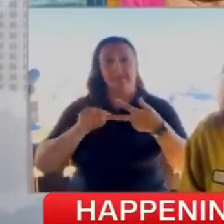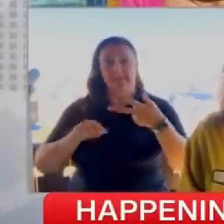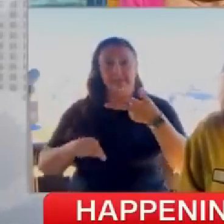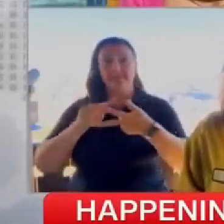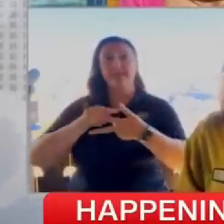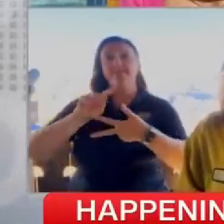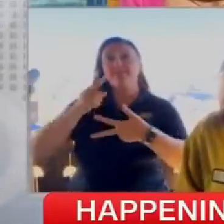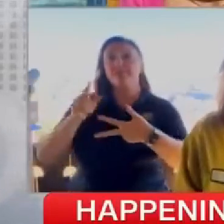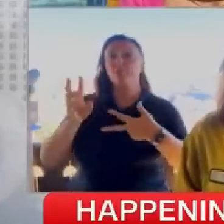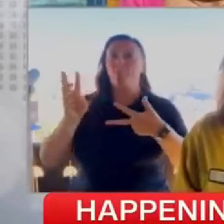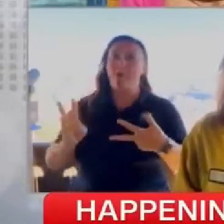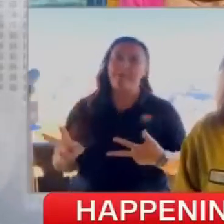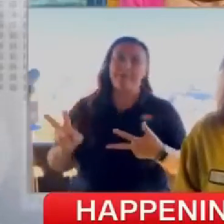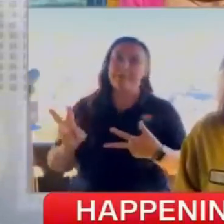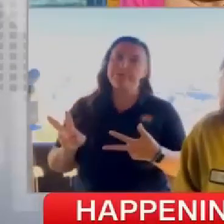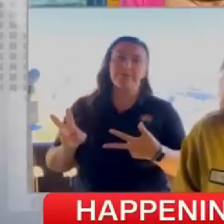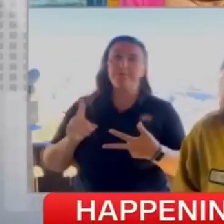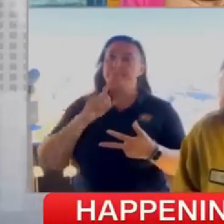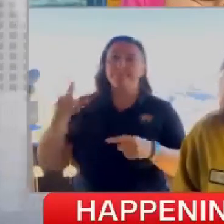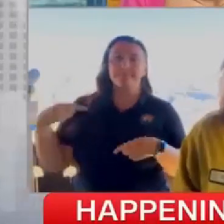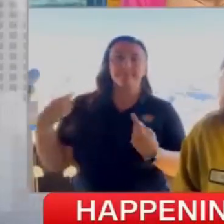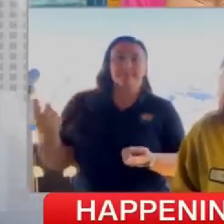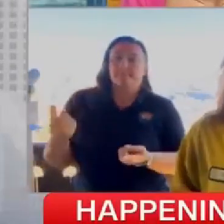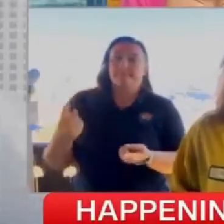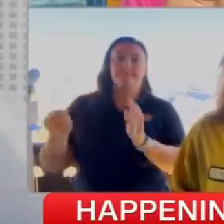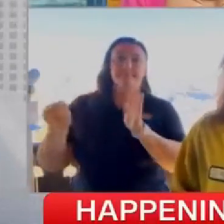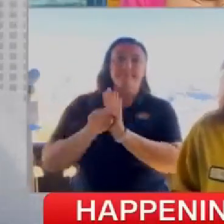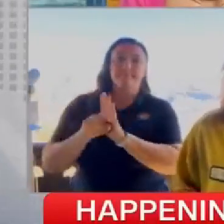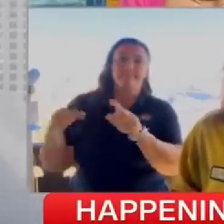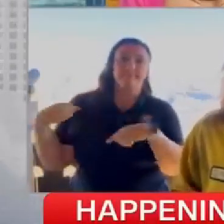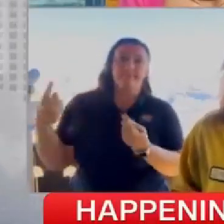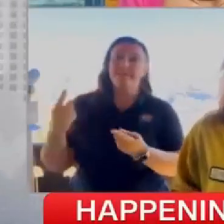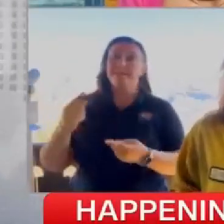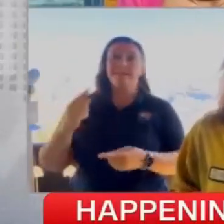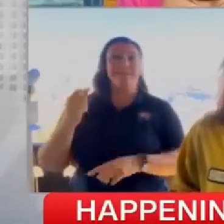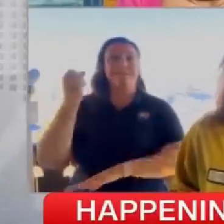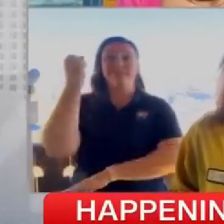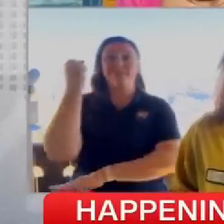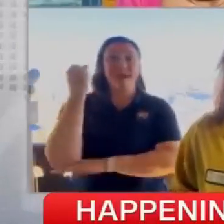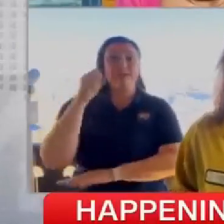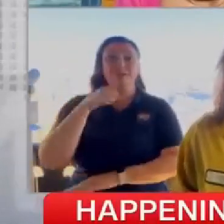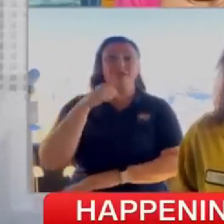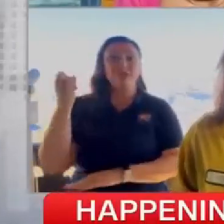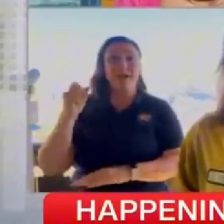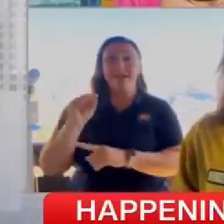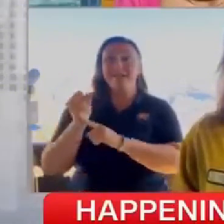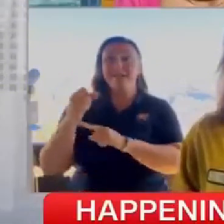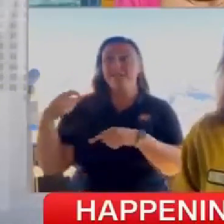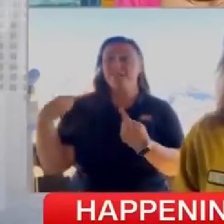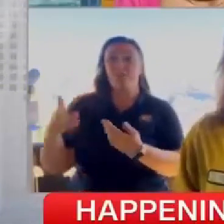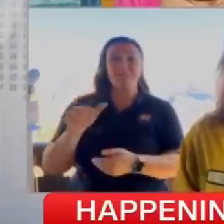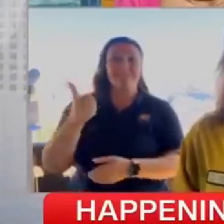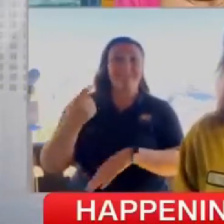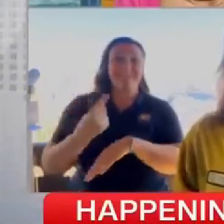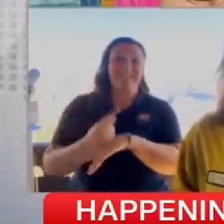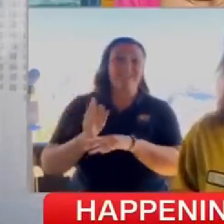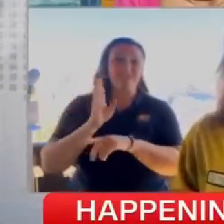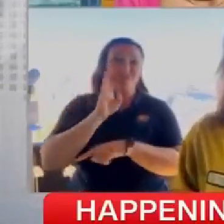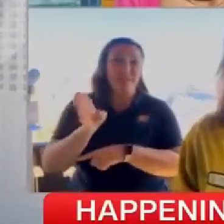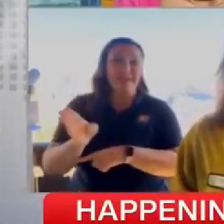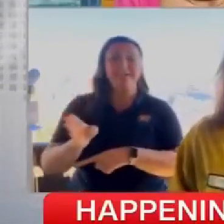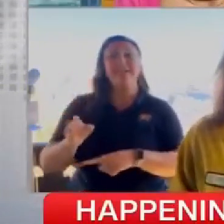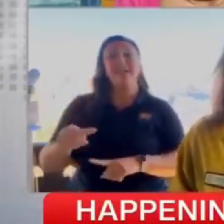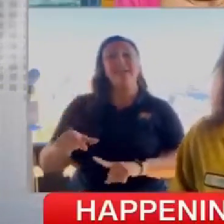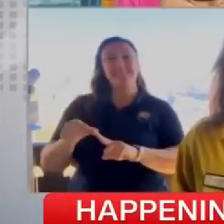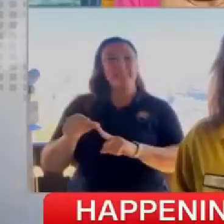the weather, and that's the piece that's been really against us. We've had historically dry conditions for almost 10 days now, except